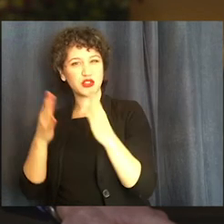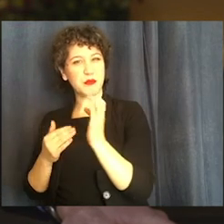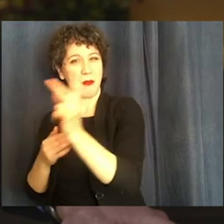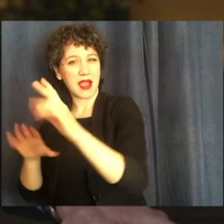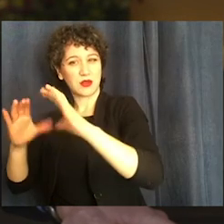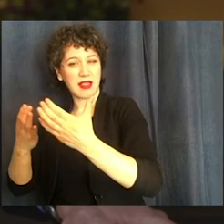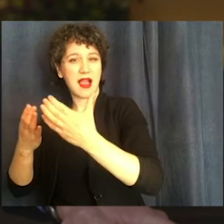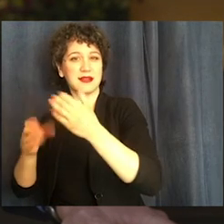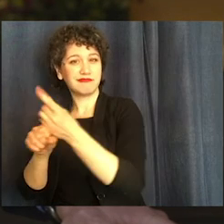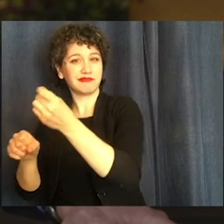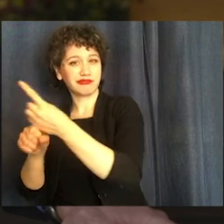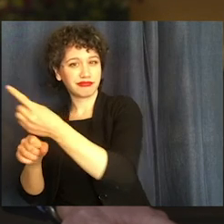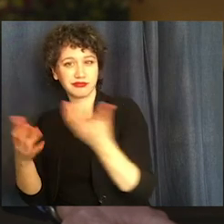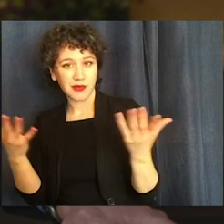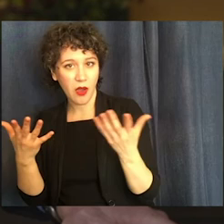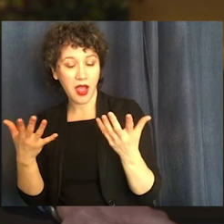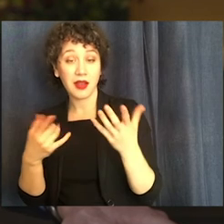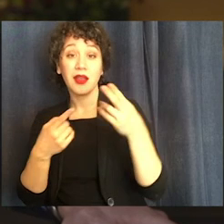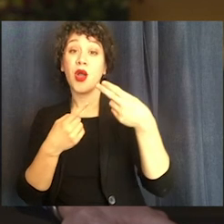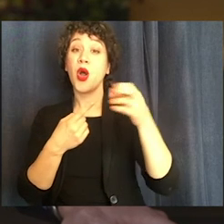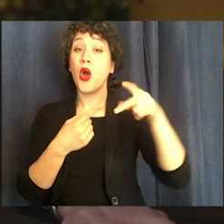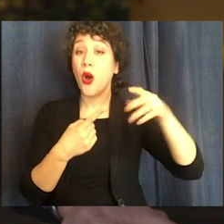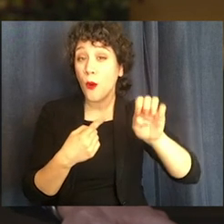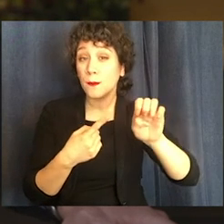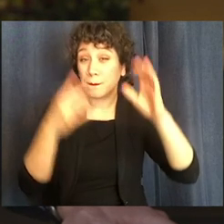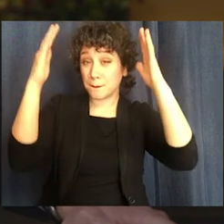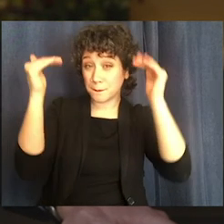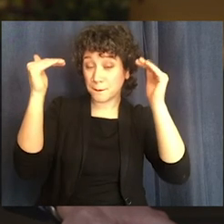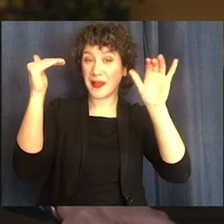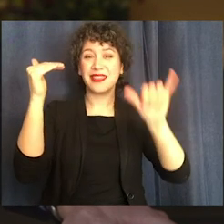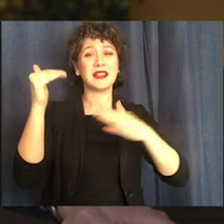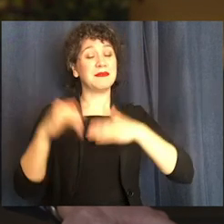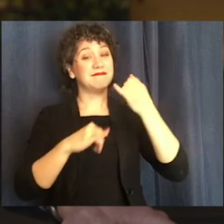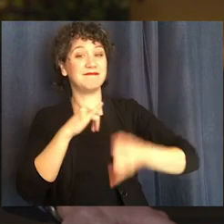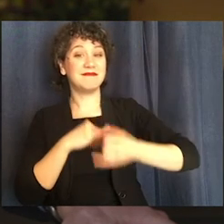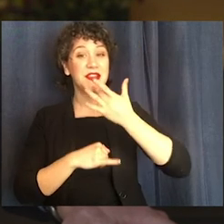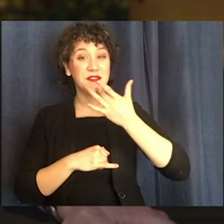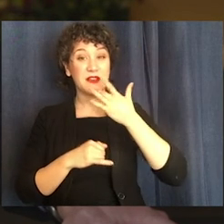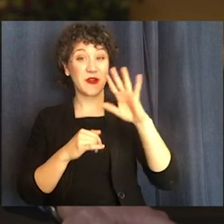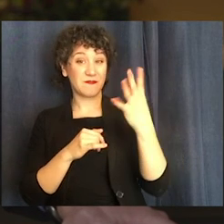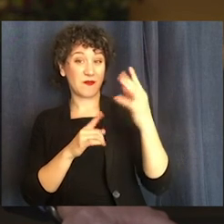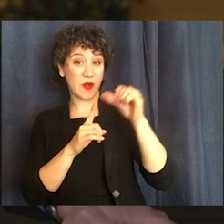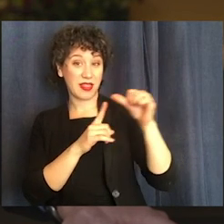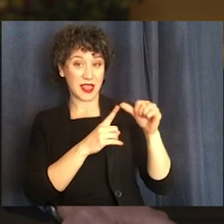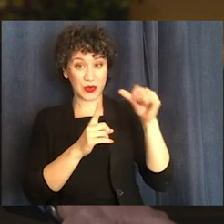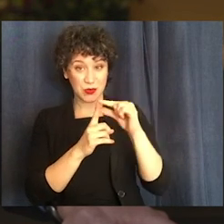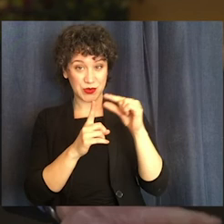is what allows us to adapt when our plan changes, work hard and enjoy it, and live a life full of